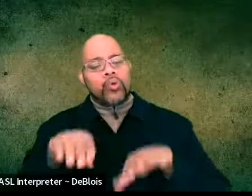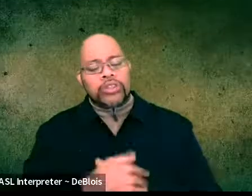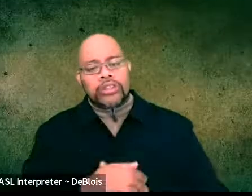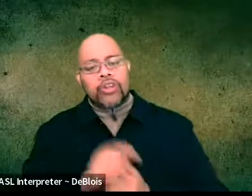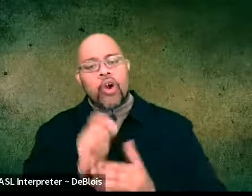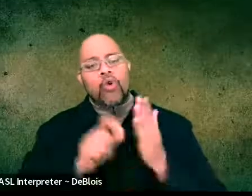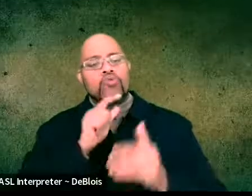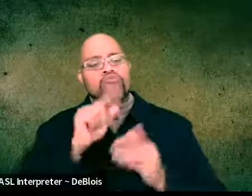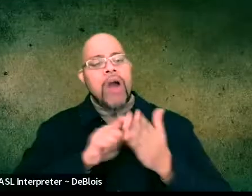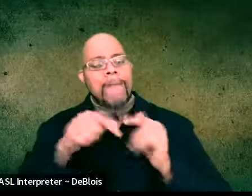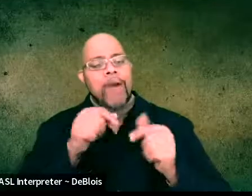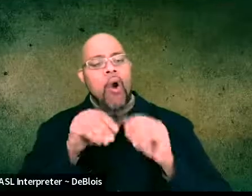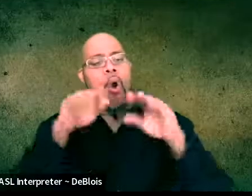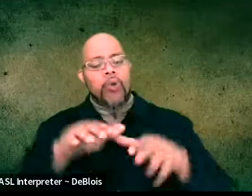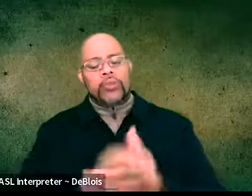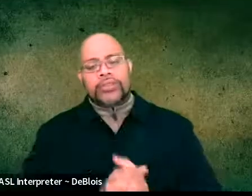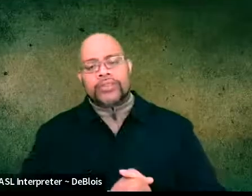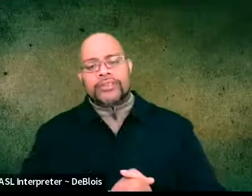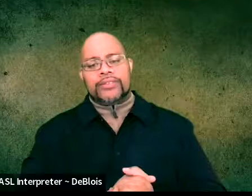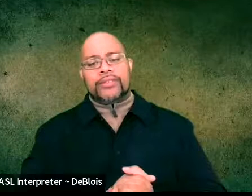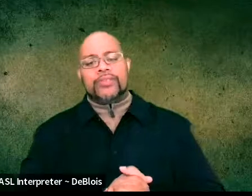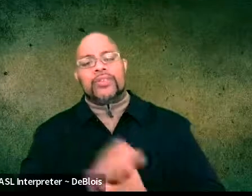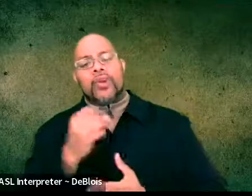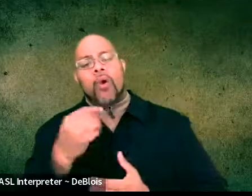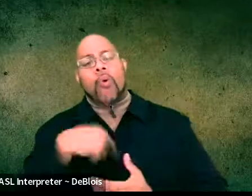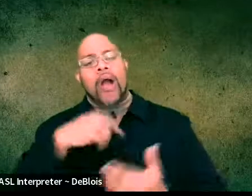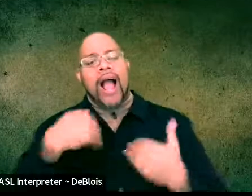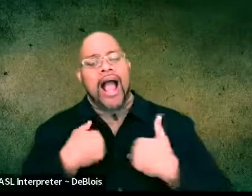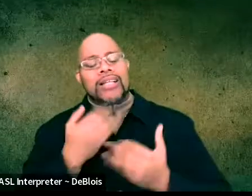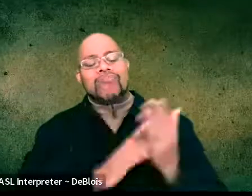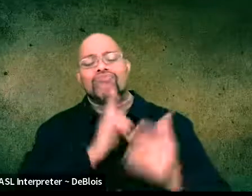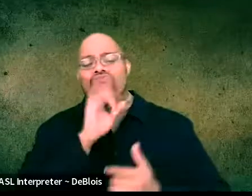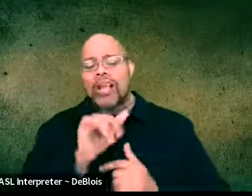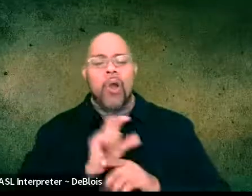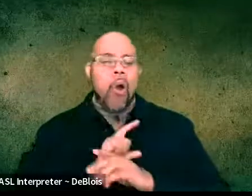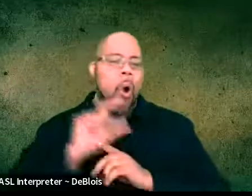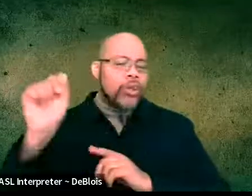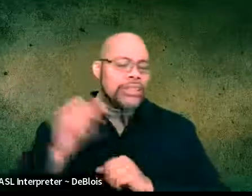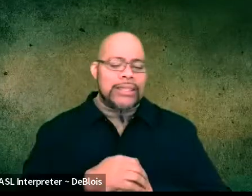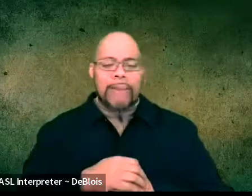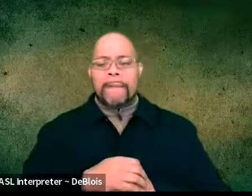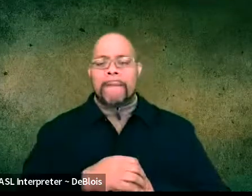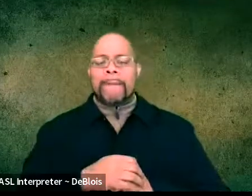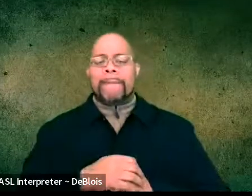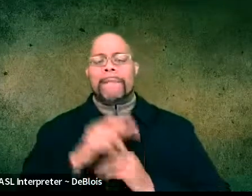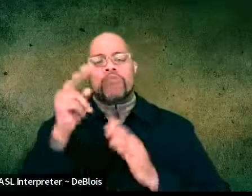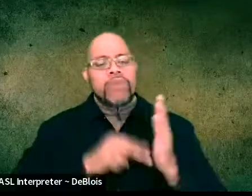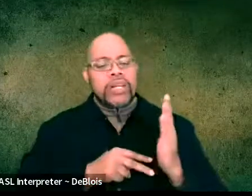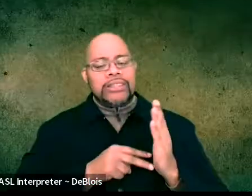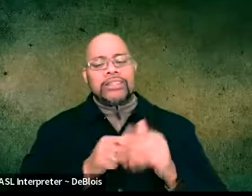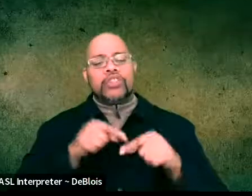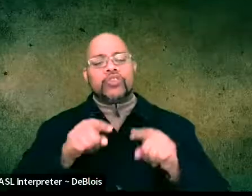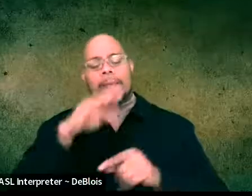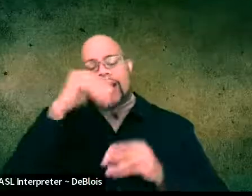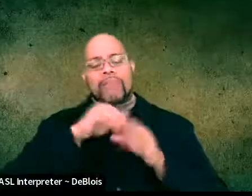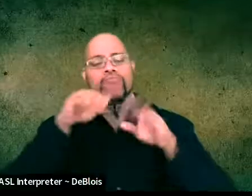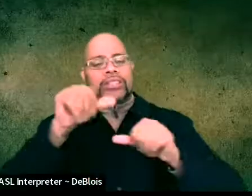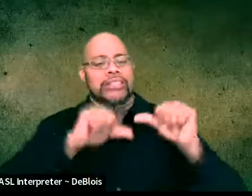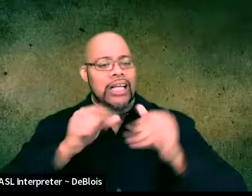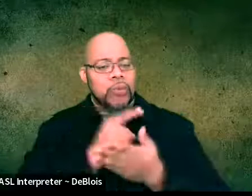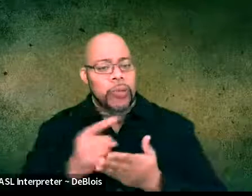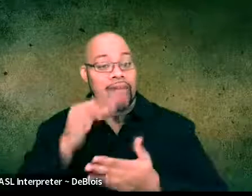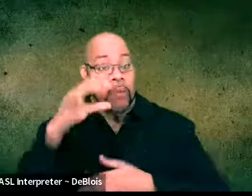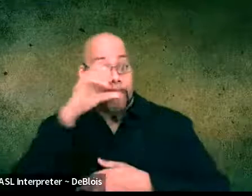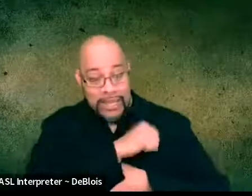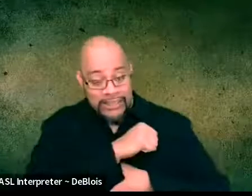who write about the ocean. And so, yeah, we had some really awesome readings during Black and Marine Science Week. If you